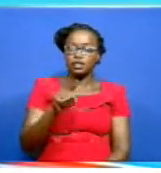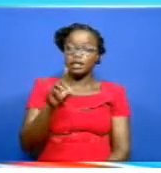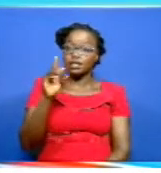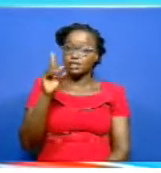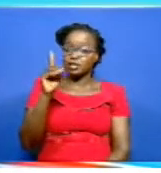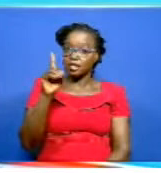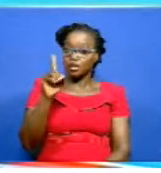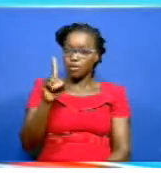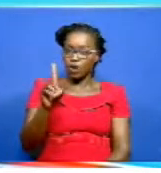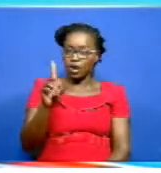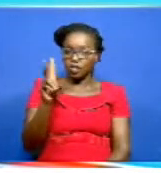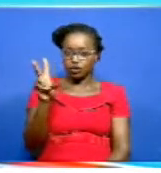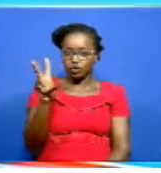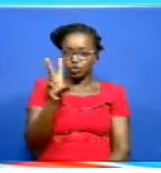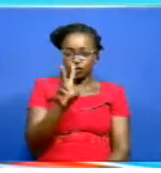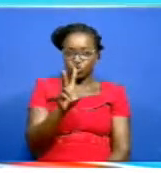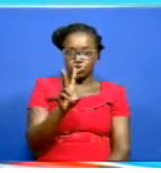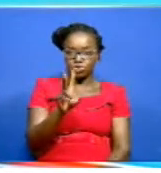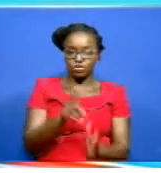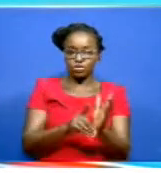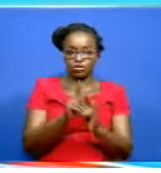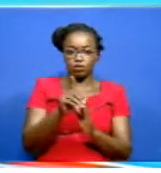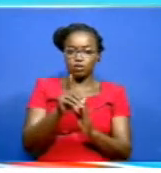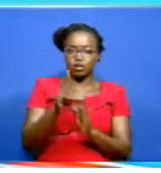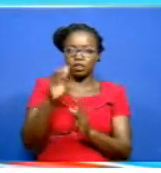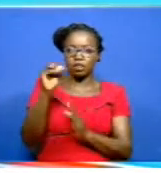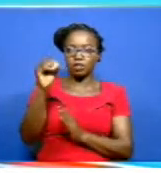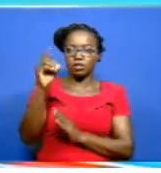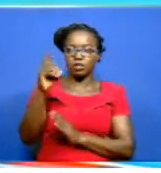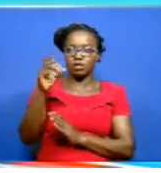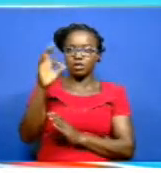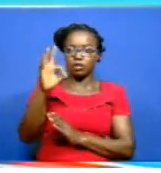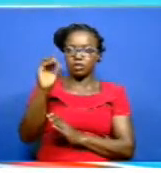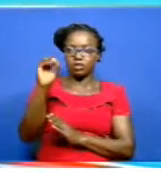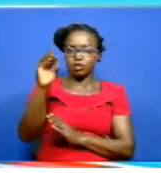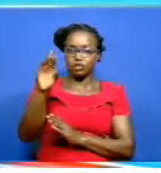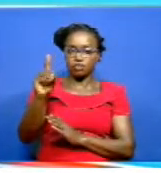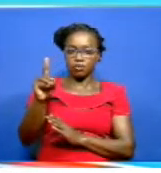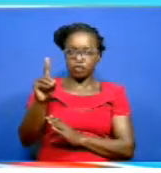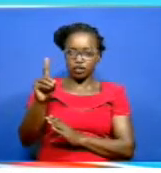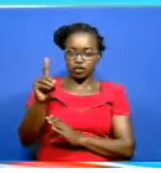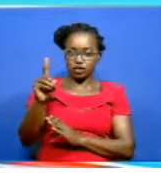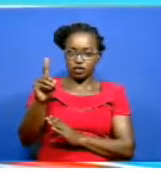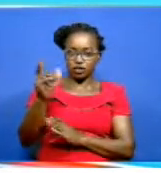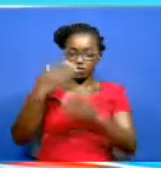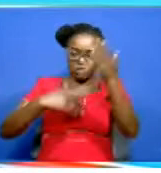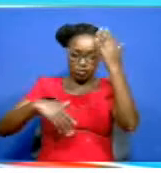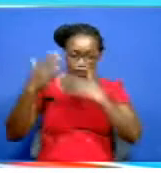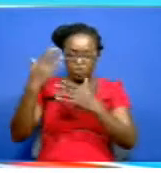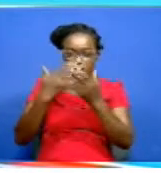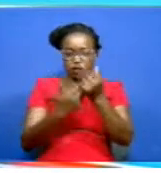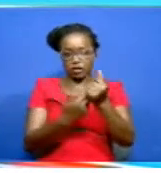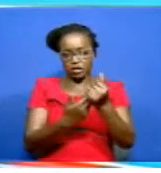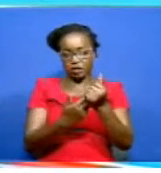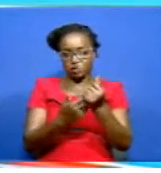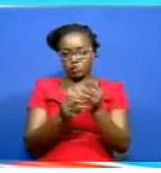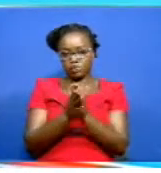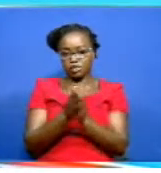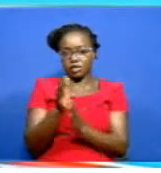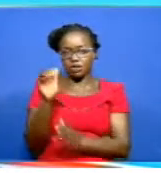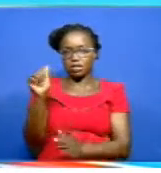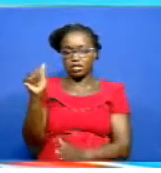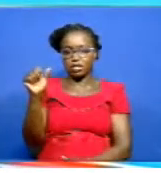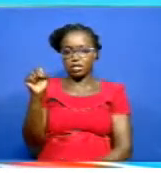AZD122, and it was developed by Oxford University in partnership with the AstraZeneca, which is an English